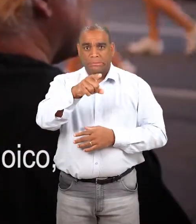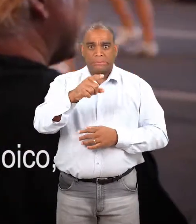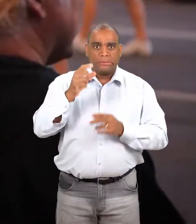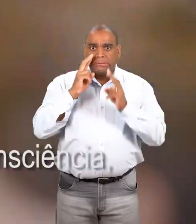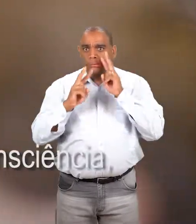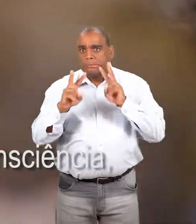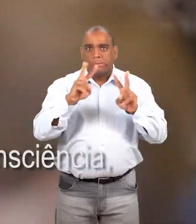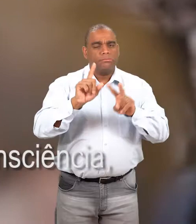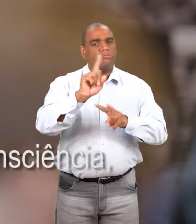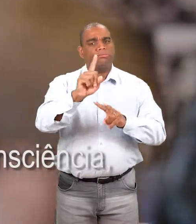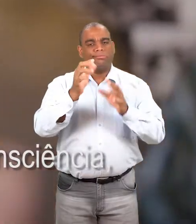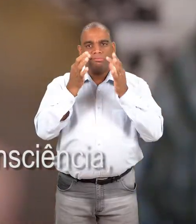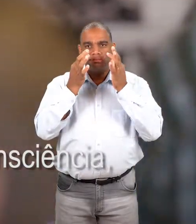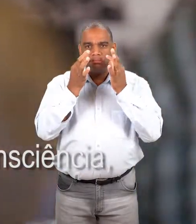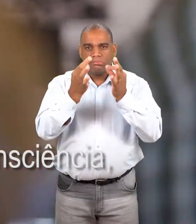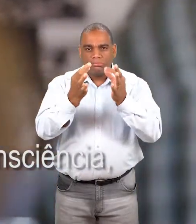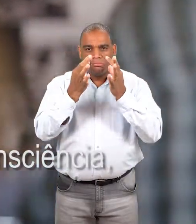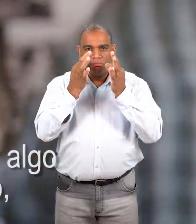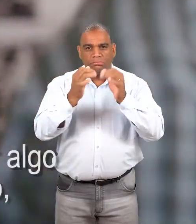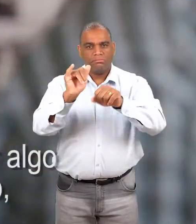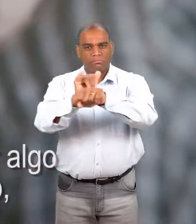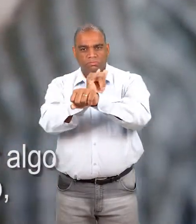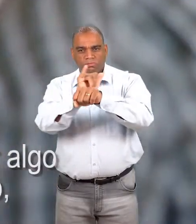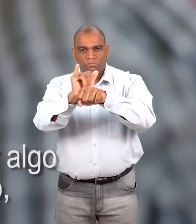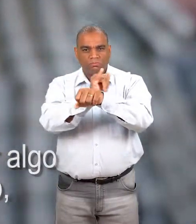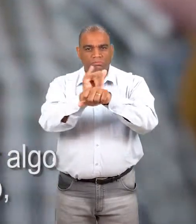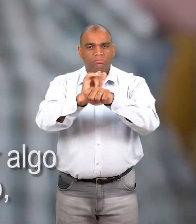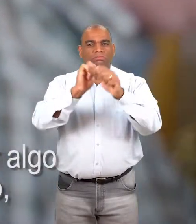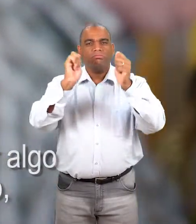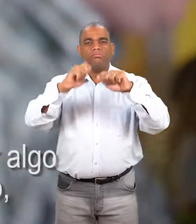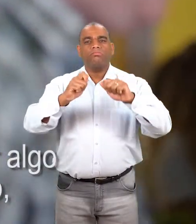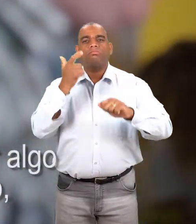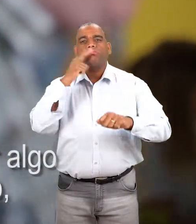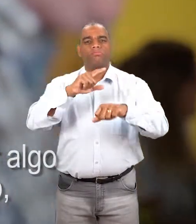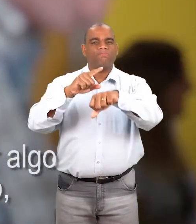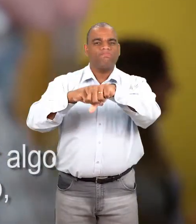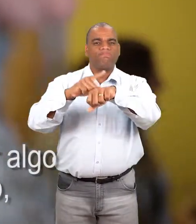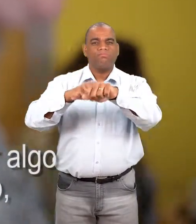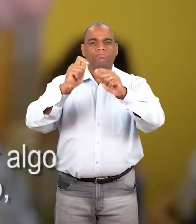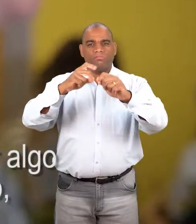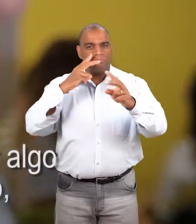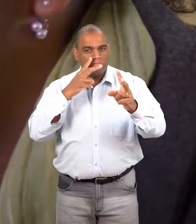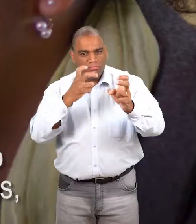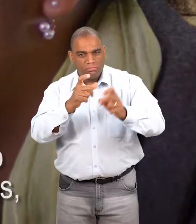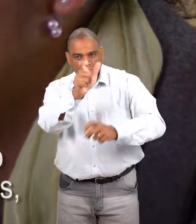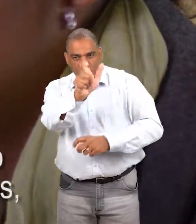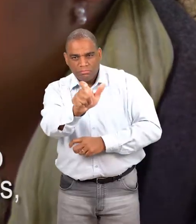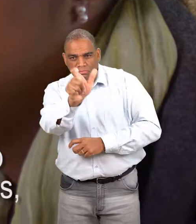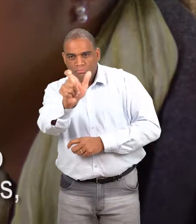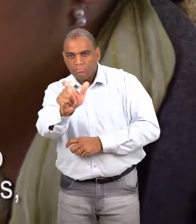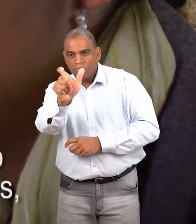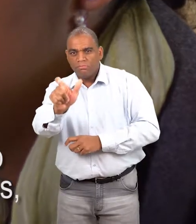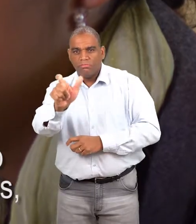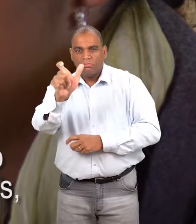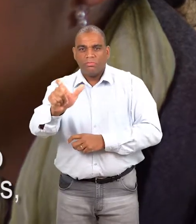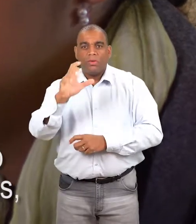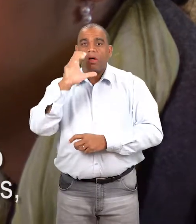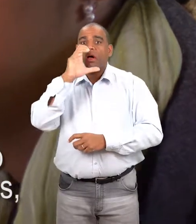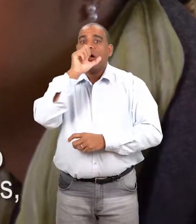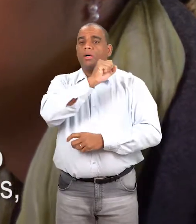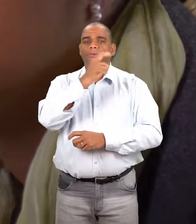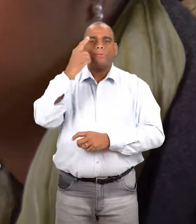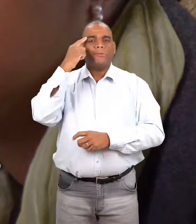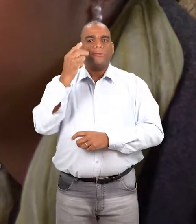aware. The more strategic your awareness, the more time you give yourself to pick up on something or someone approaching will allow you more time to consider